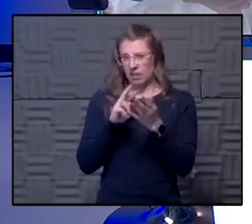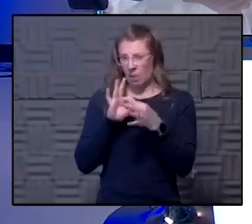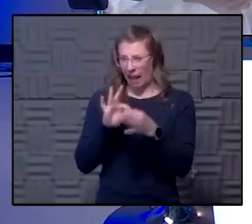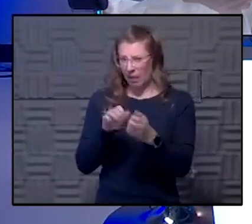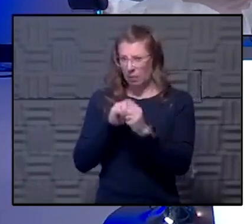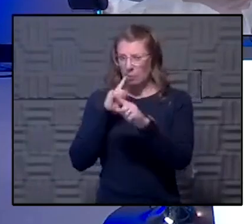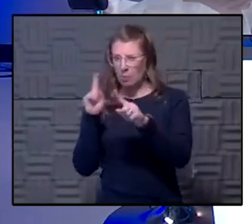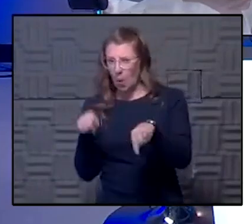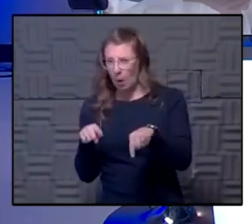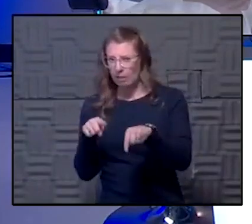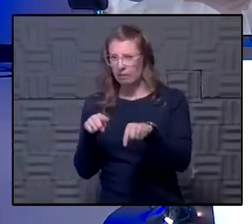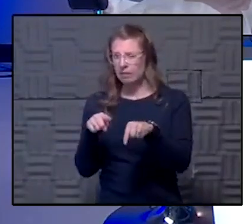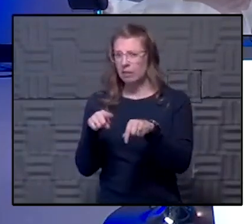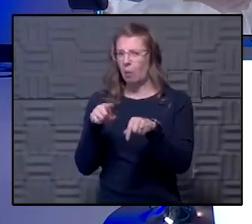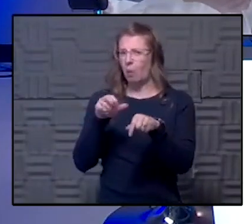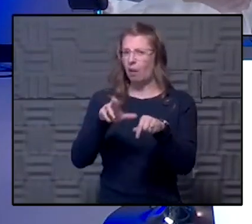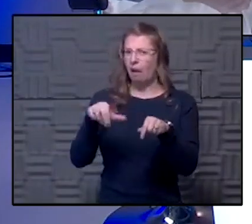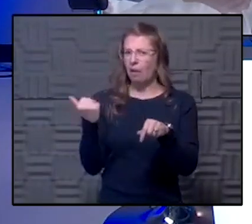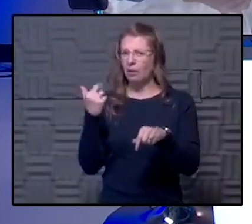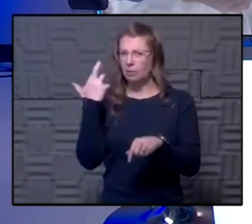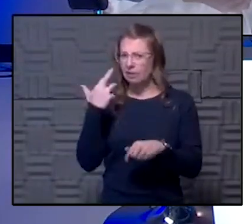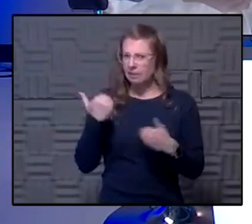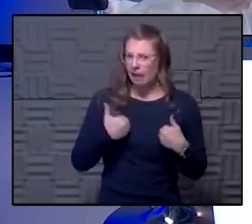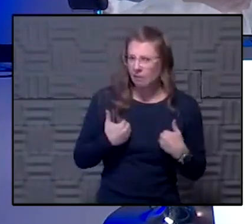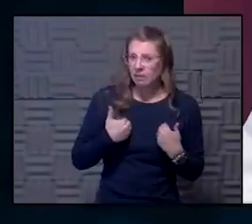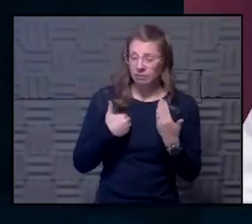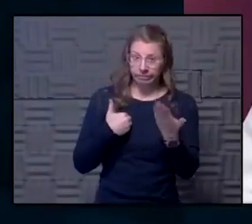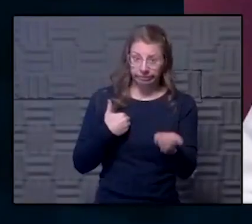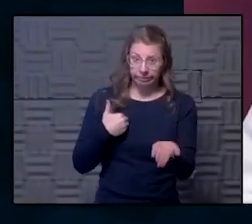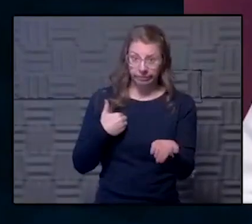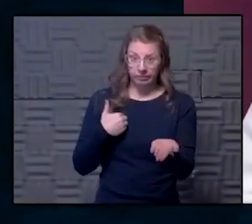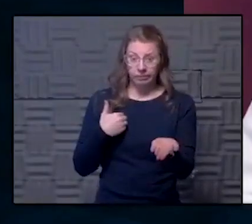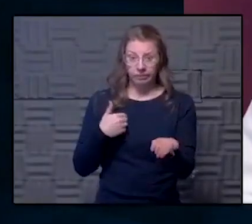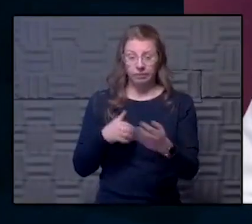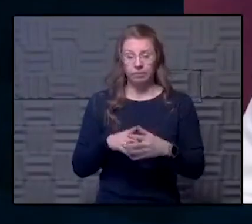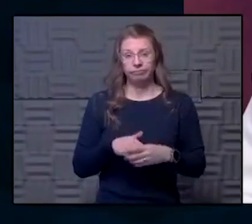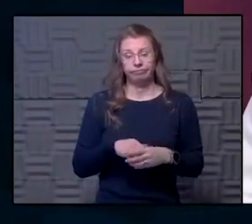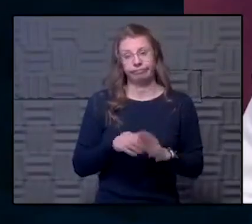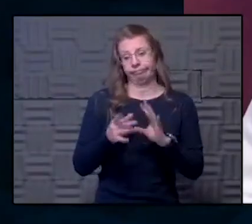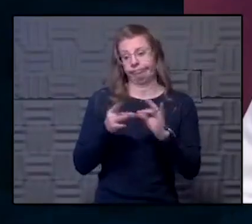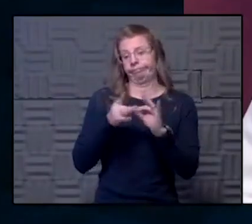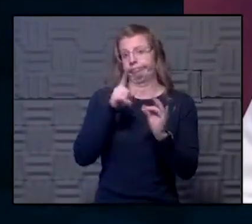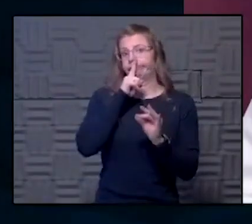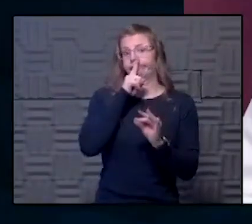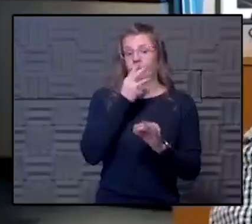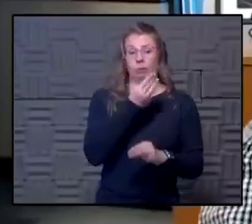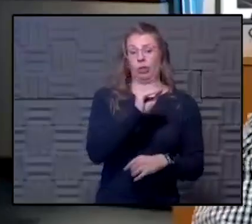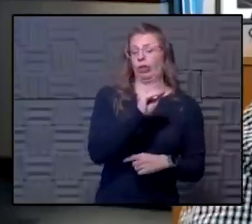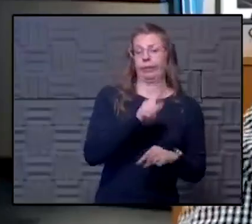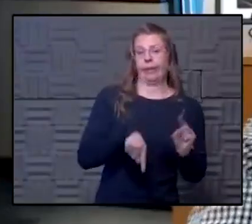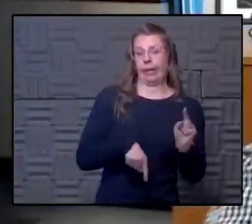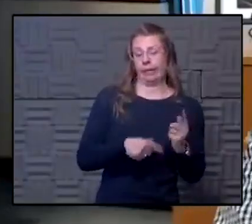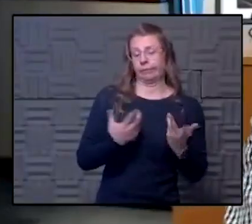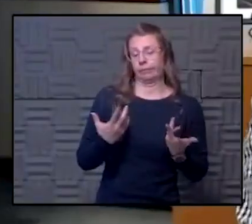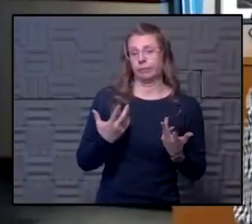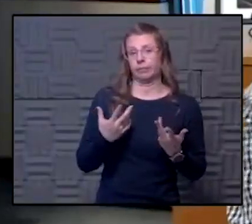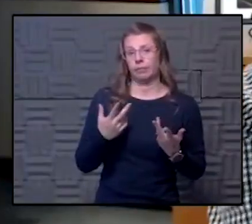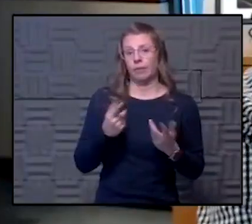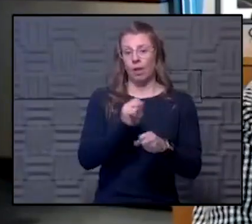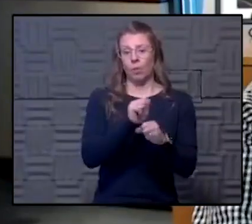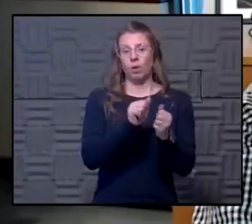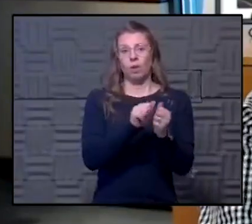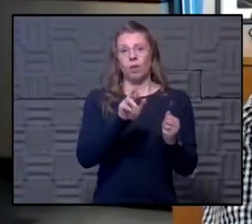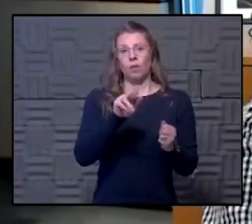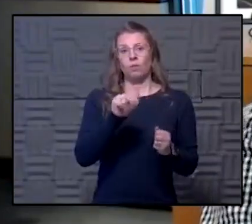numbers? Are there other reasons? Dr. Norman? Yeah, I can't comment on Missouri. I do work with Dr.